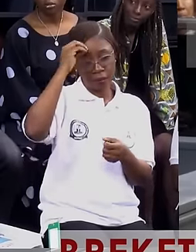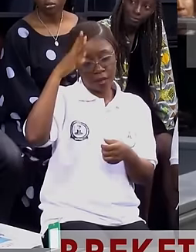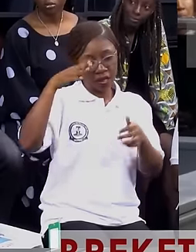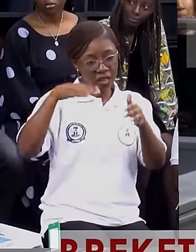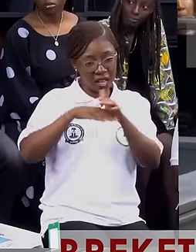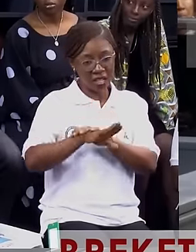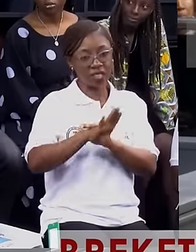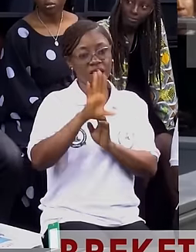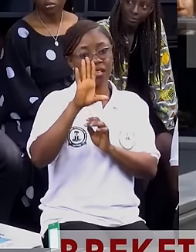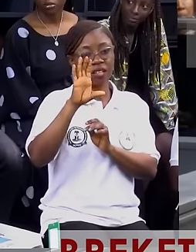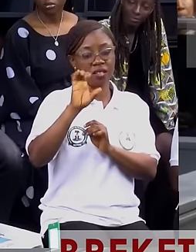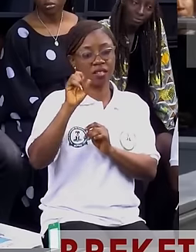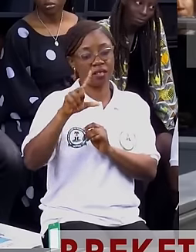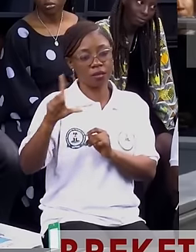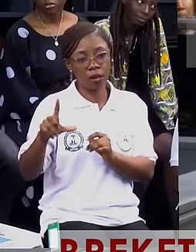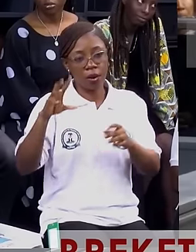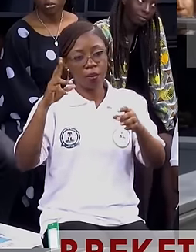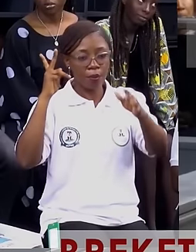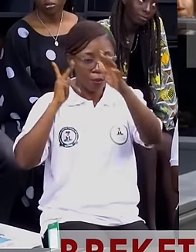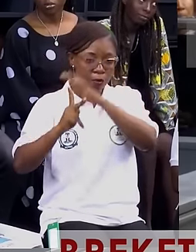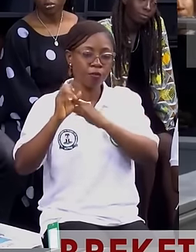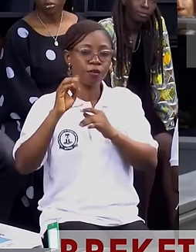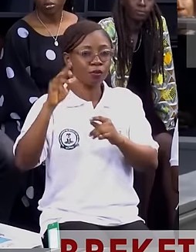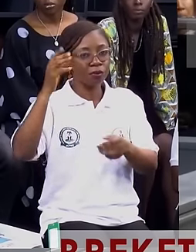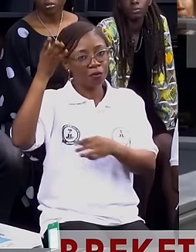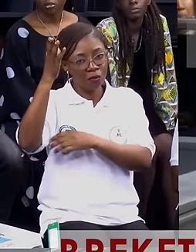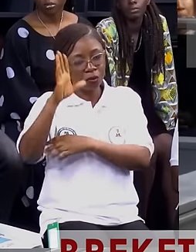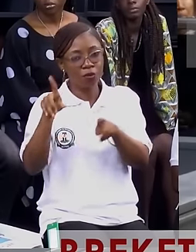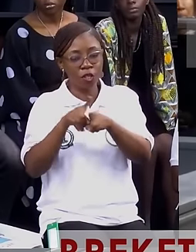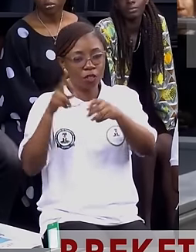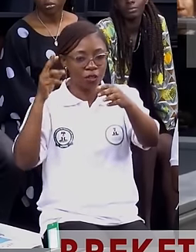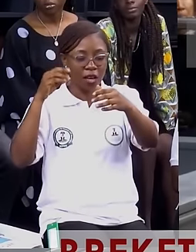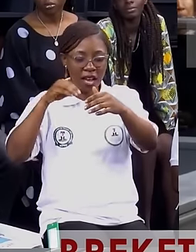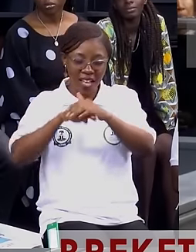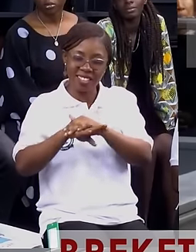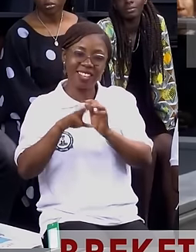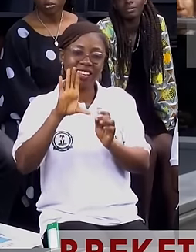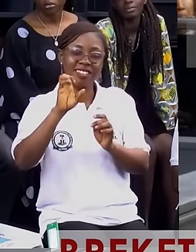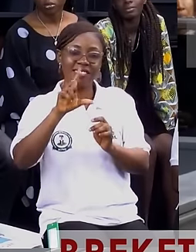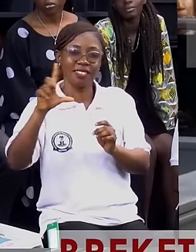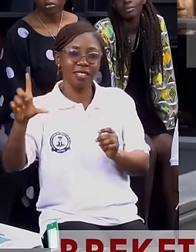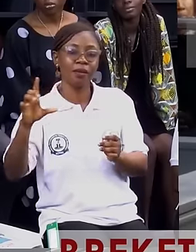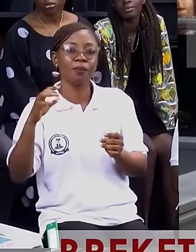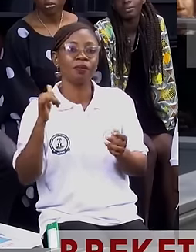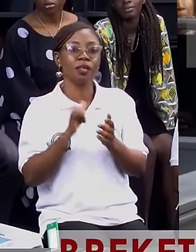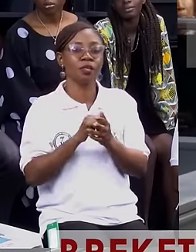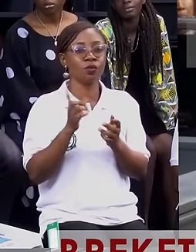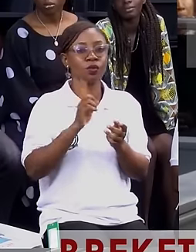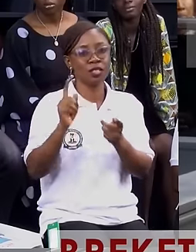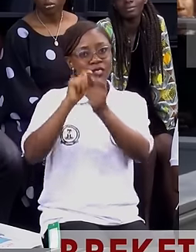Even prophet of God don't enter cell. Now there, you see, he begin translate